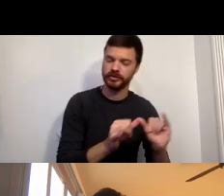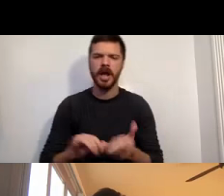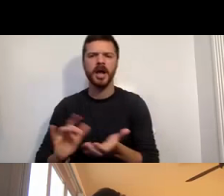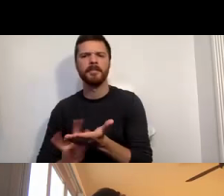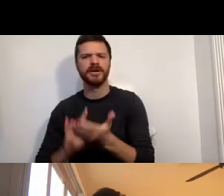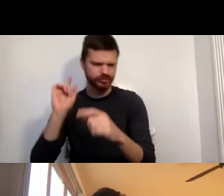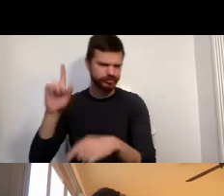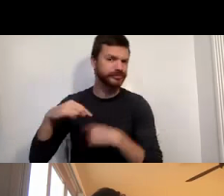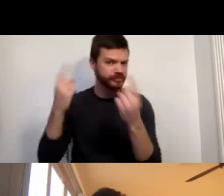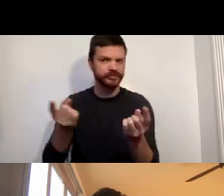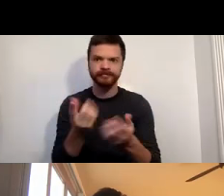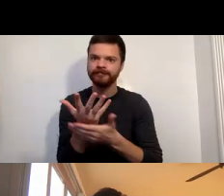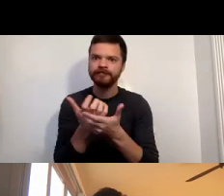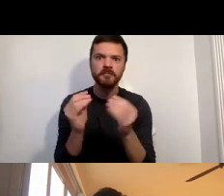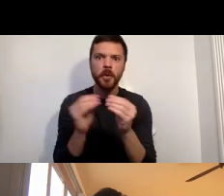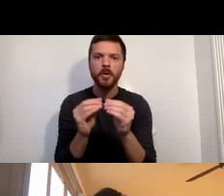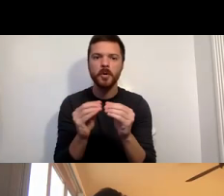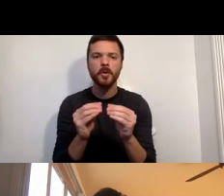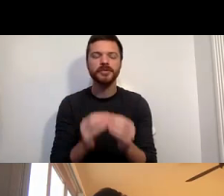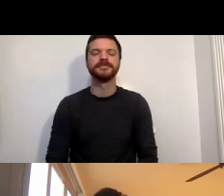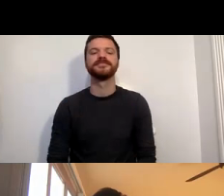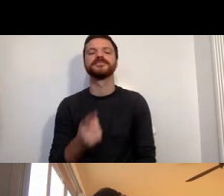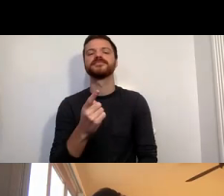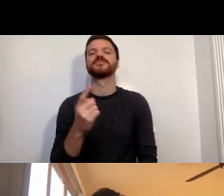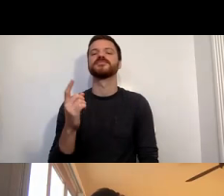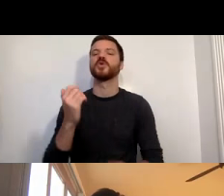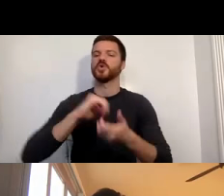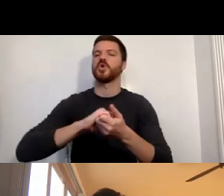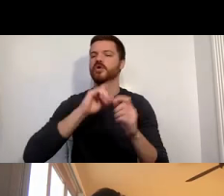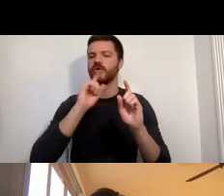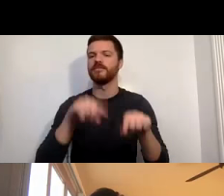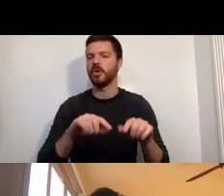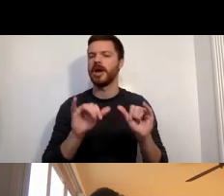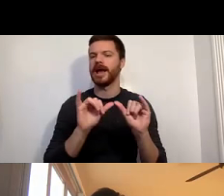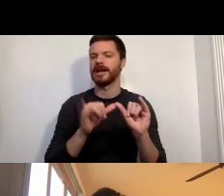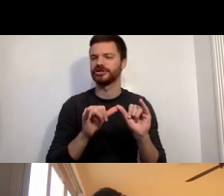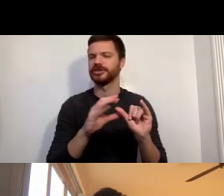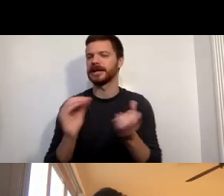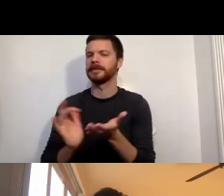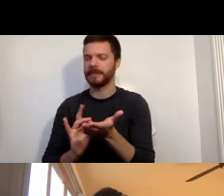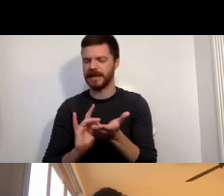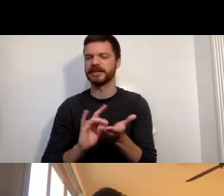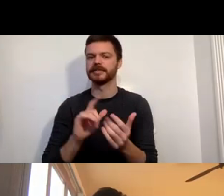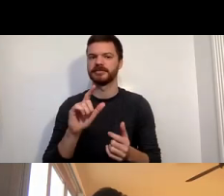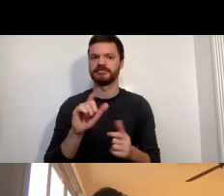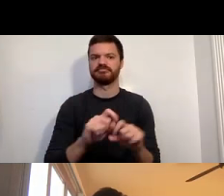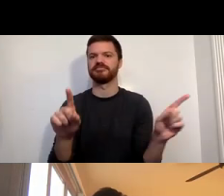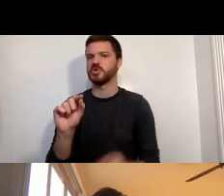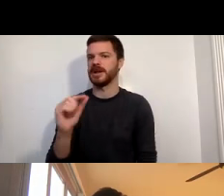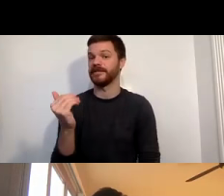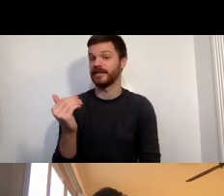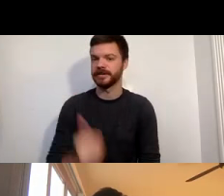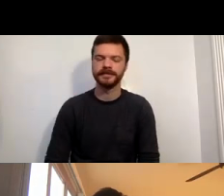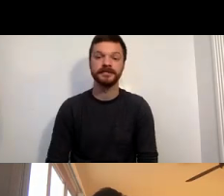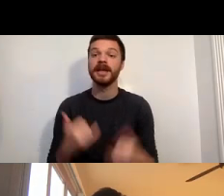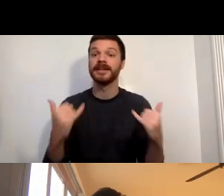long time. This joint report from the National Academies of Engineering and Medicine came out in 2015. So now that we're